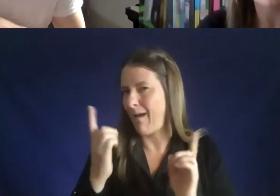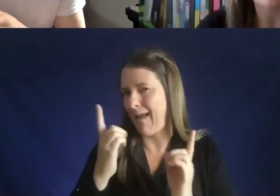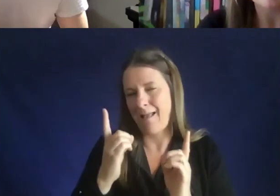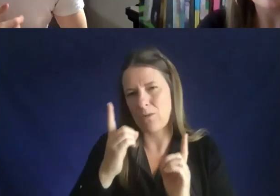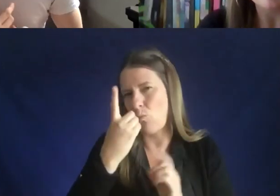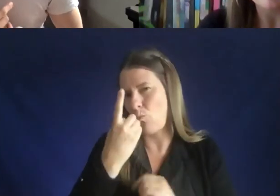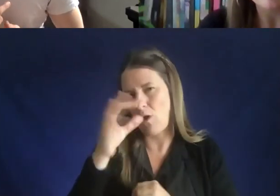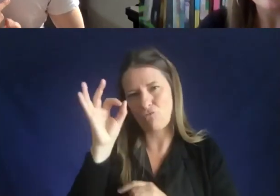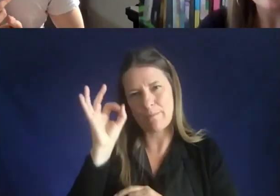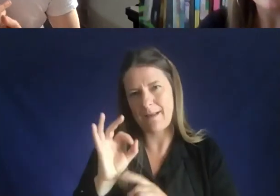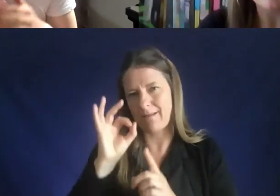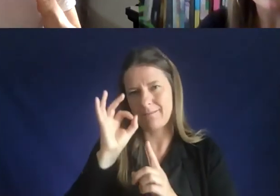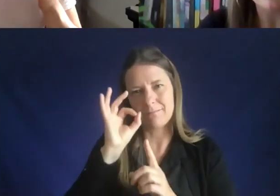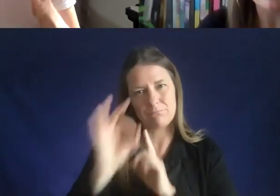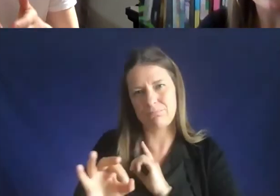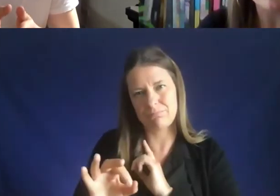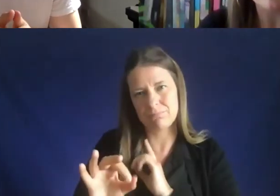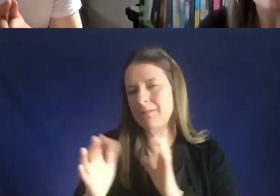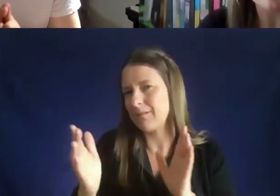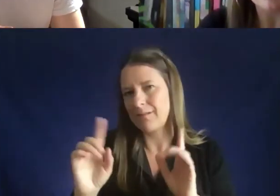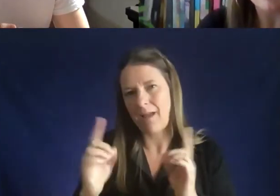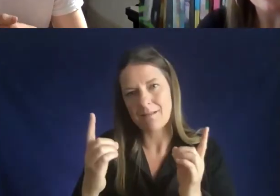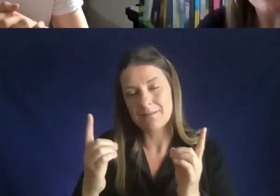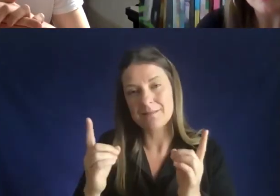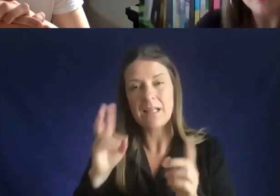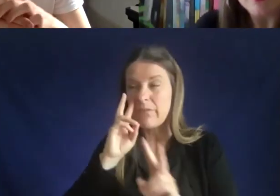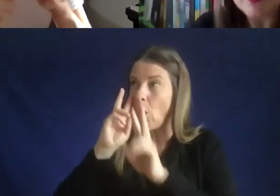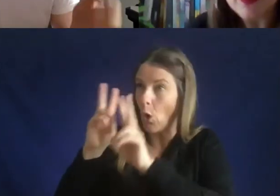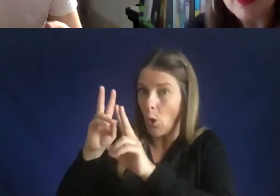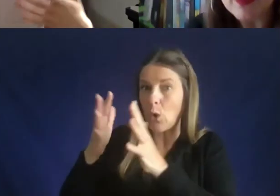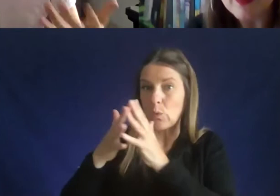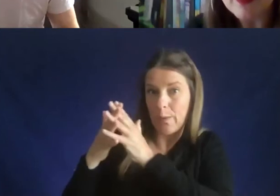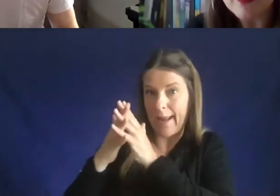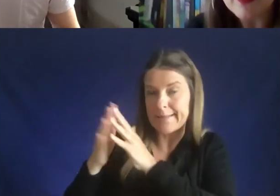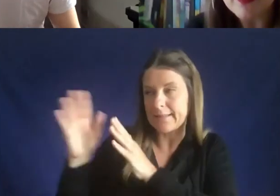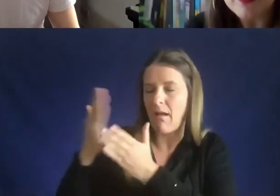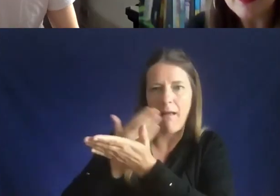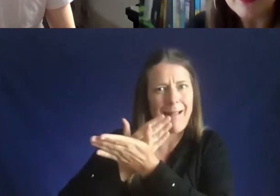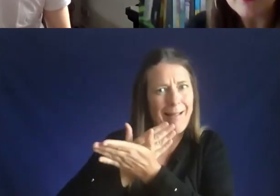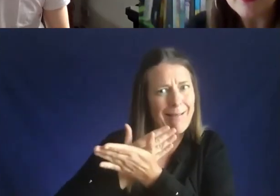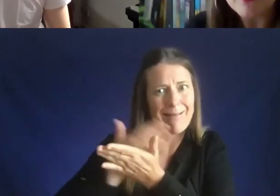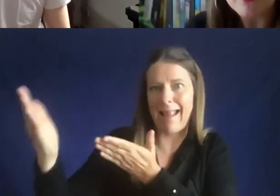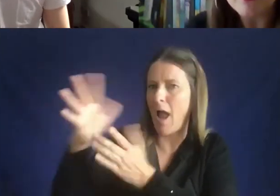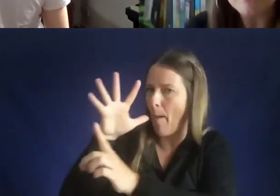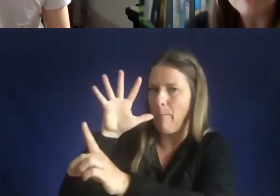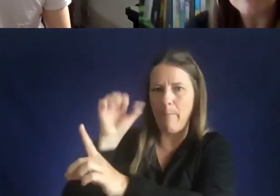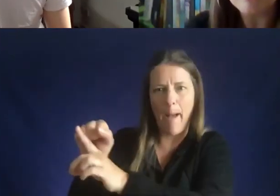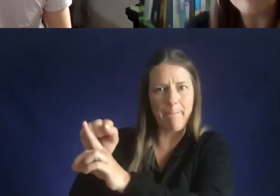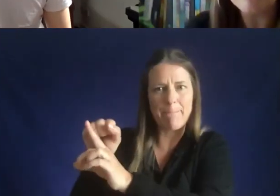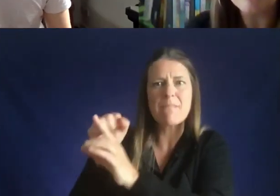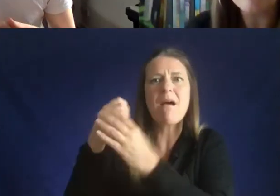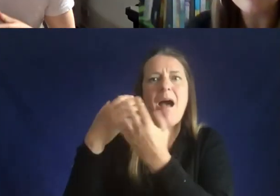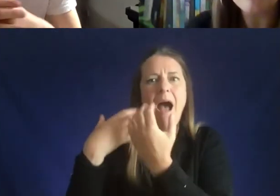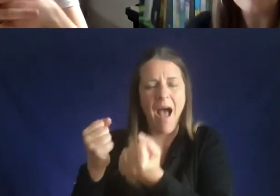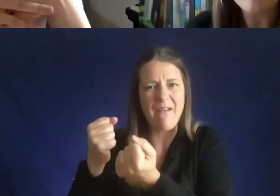the US because the US is the clearest form of systemic criminal justice racism.